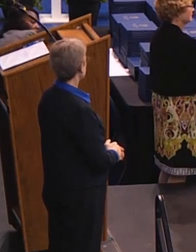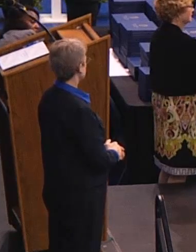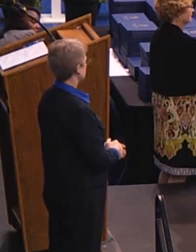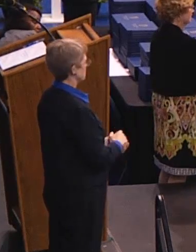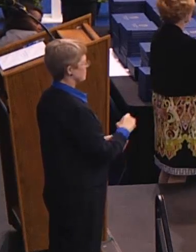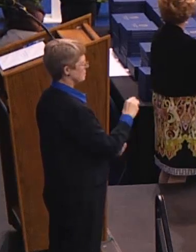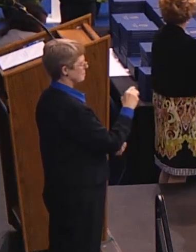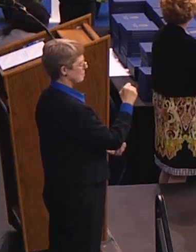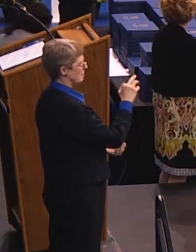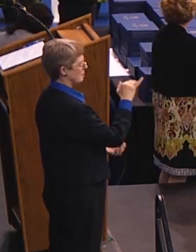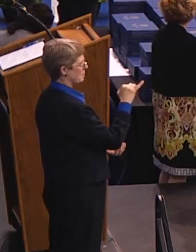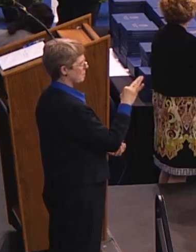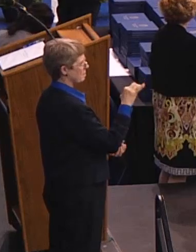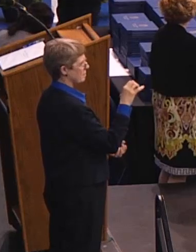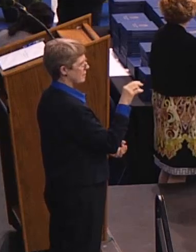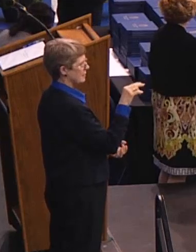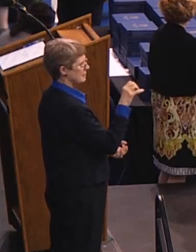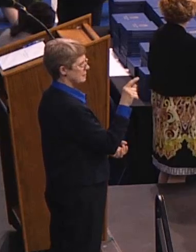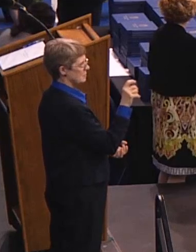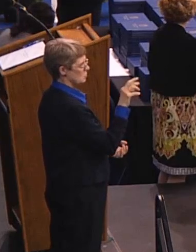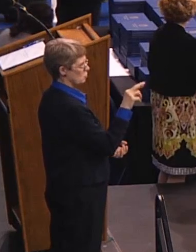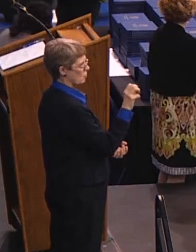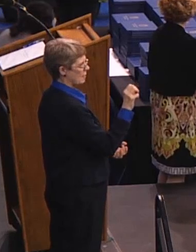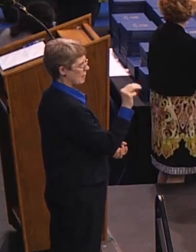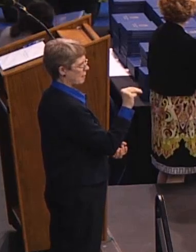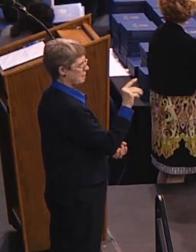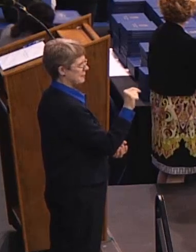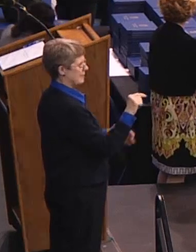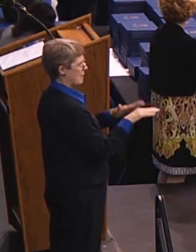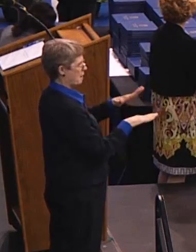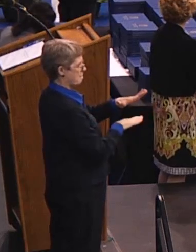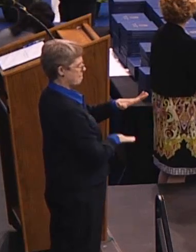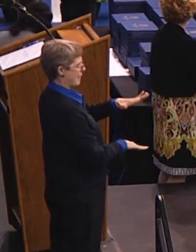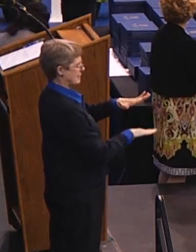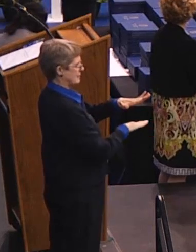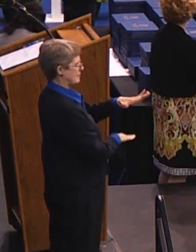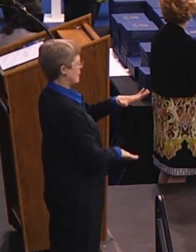Mary Beth Feenster, EMT basic.